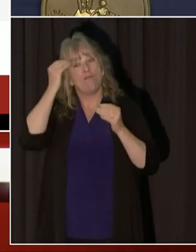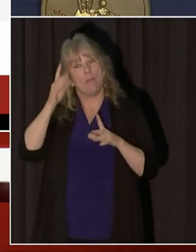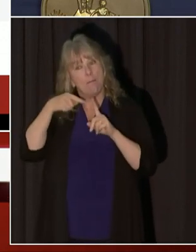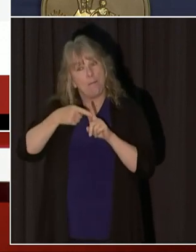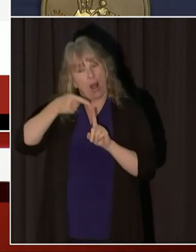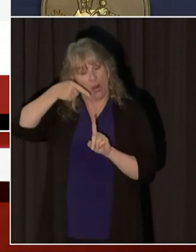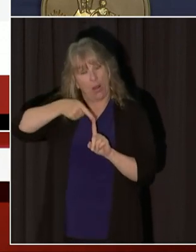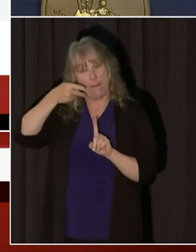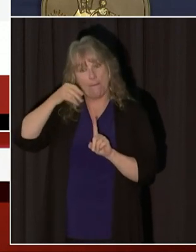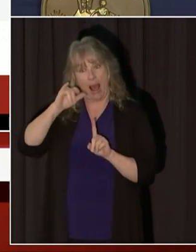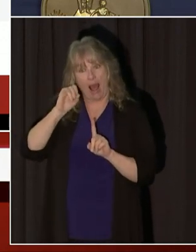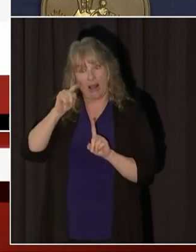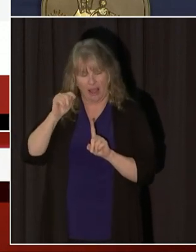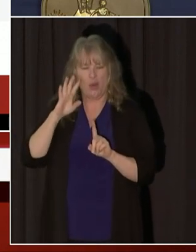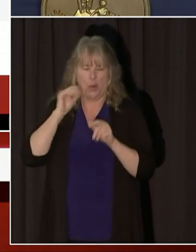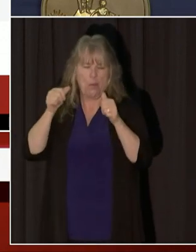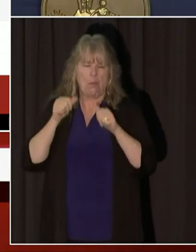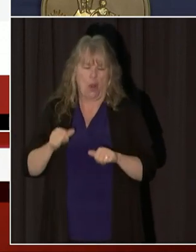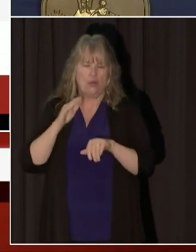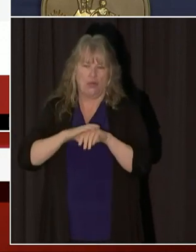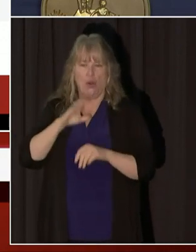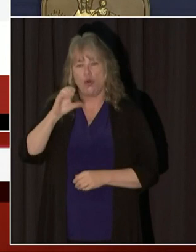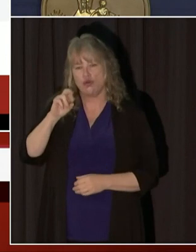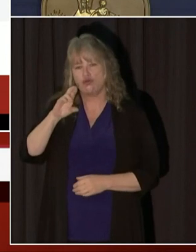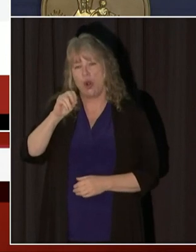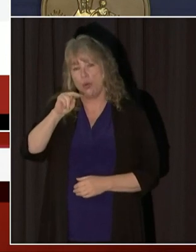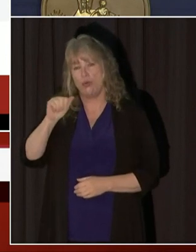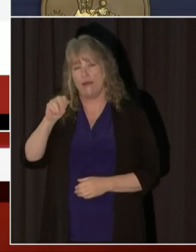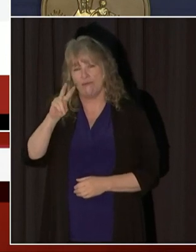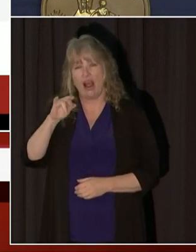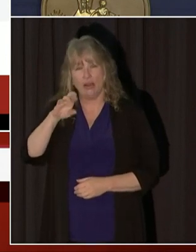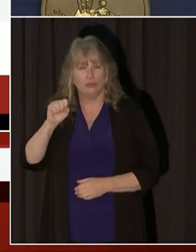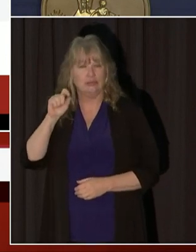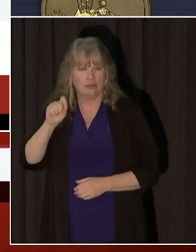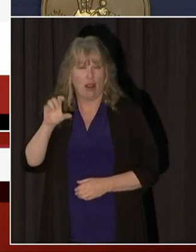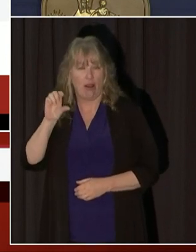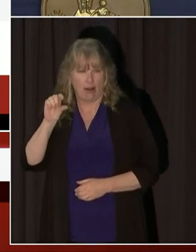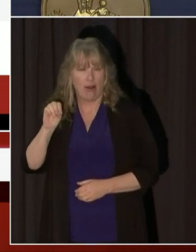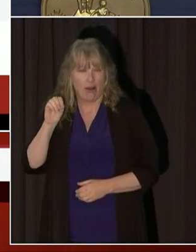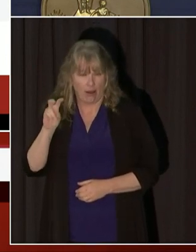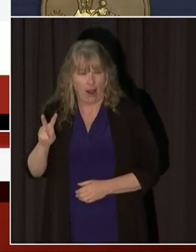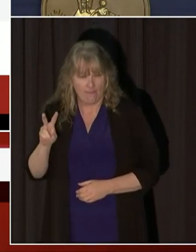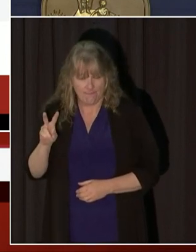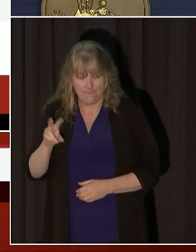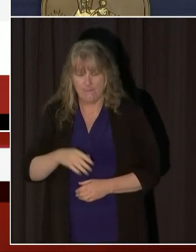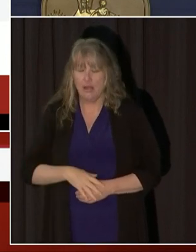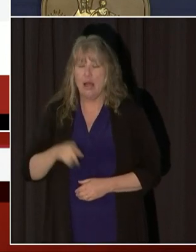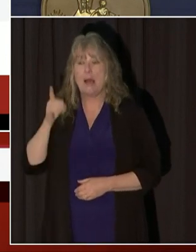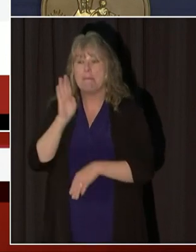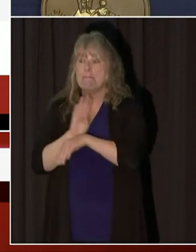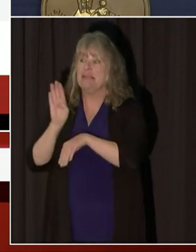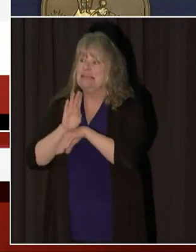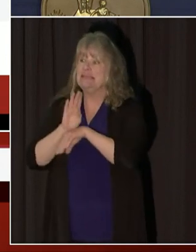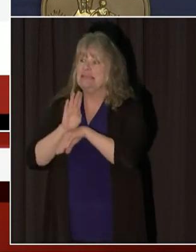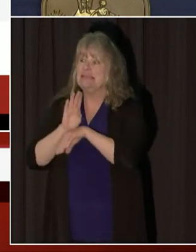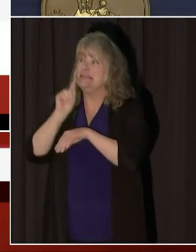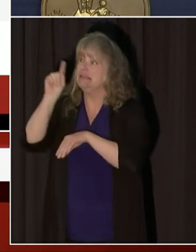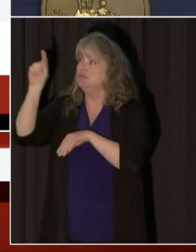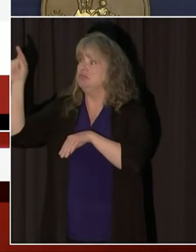at coronavirus.dc.gov, and businesses will be able to begin applying on